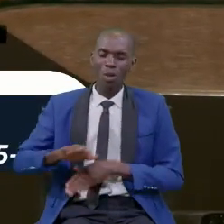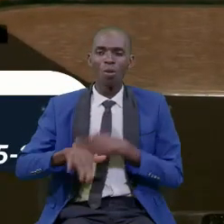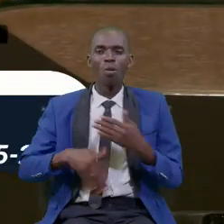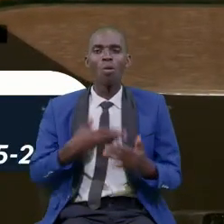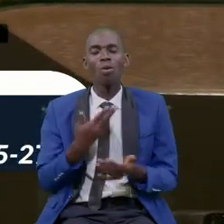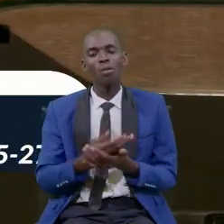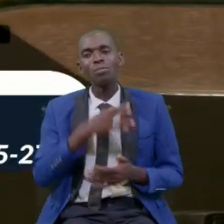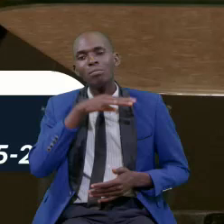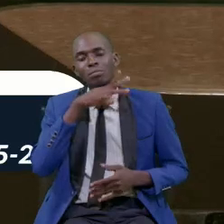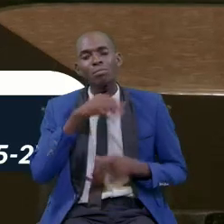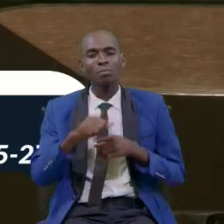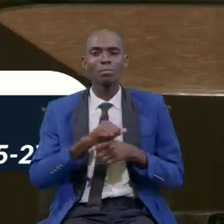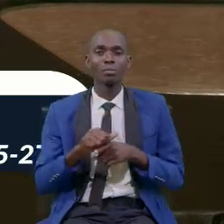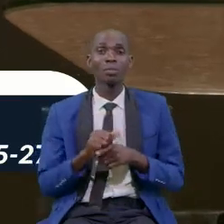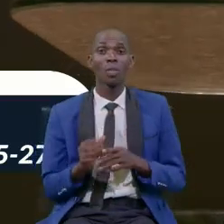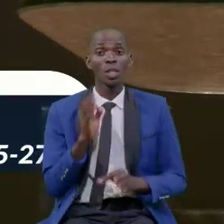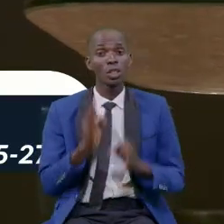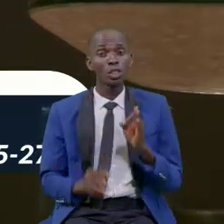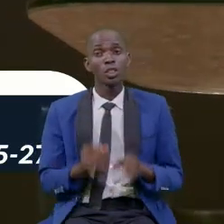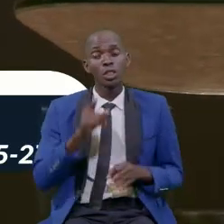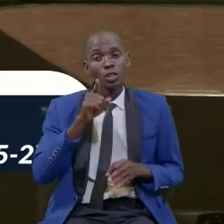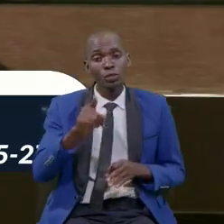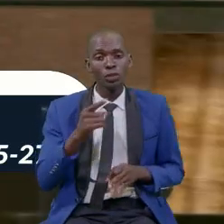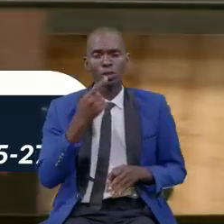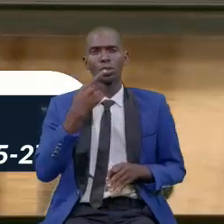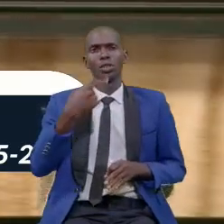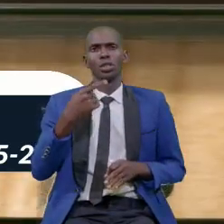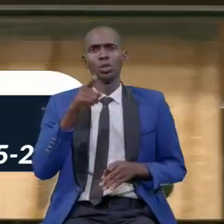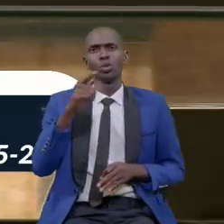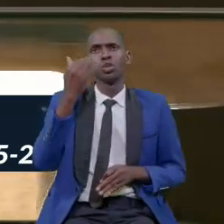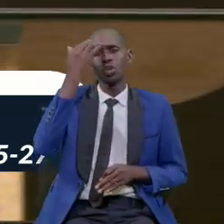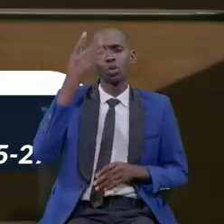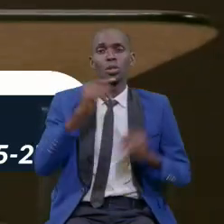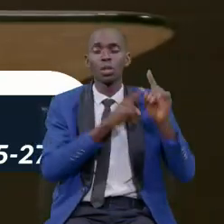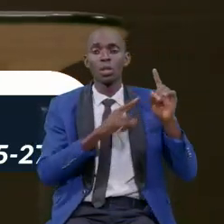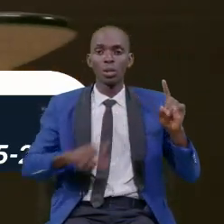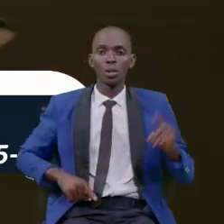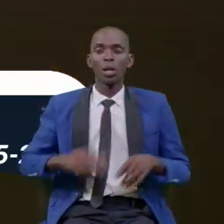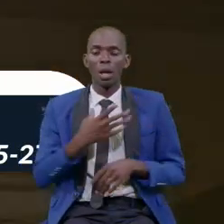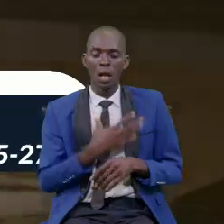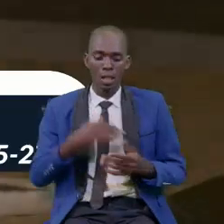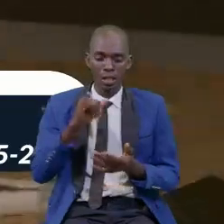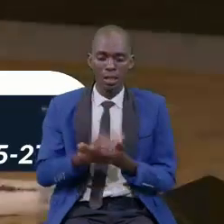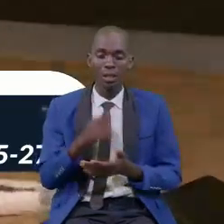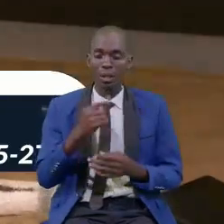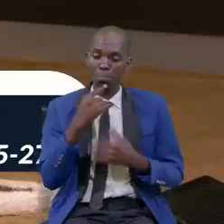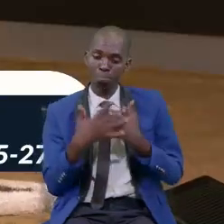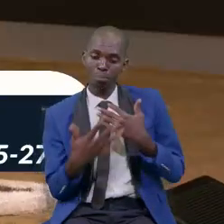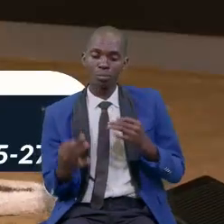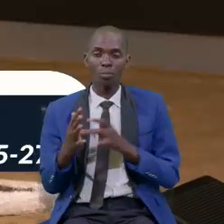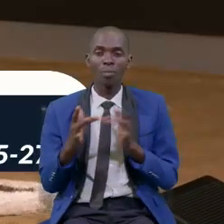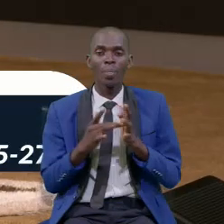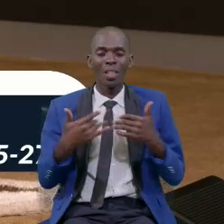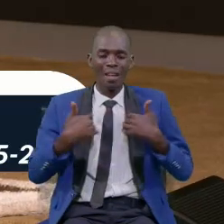all filthiness. If you profess to know the Lord, and the blood of Jesus Christ has cleansed